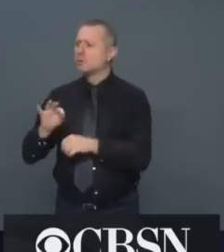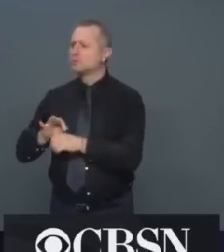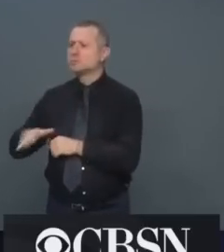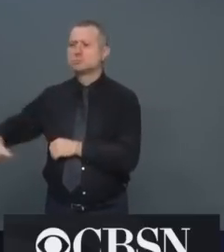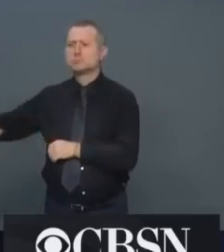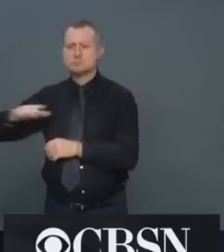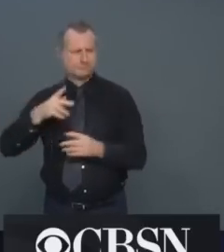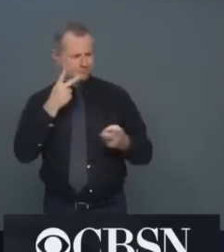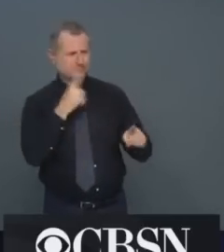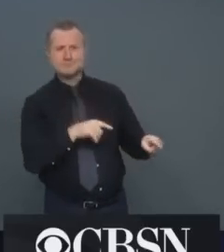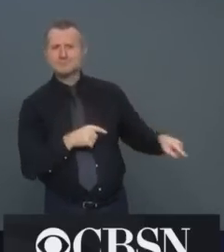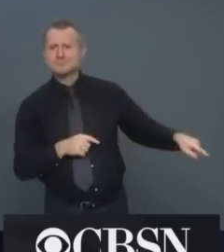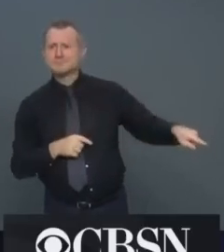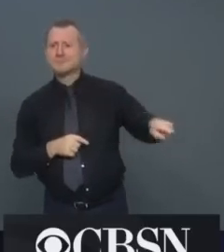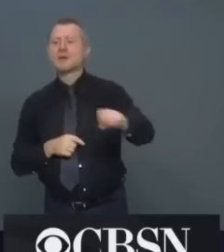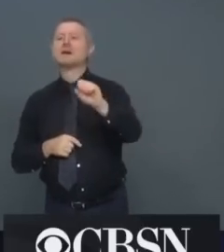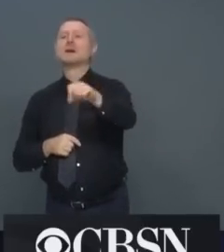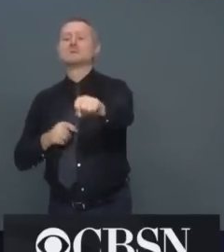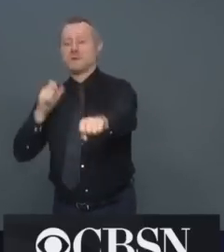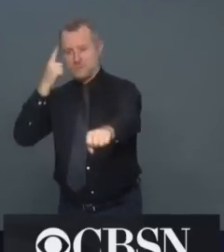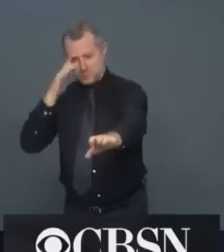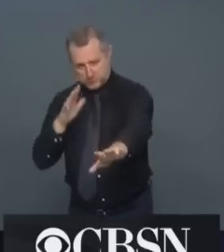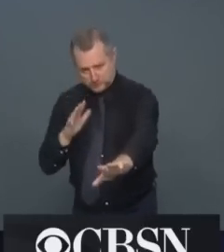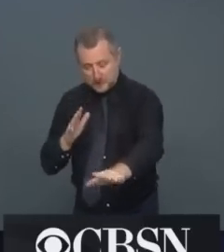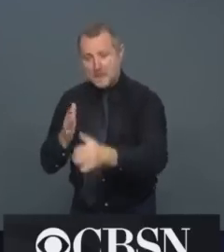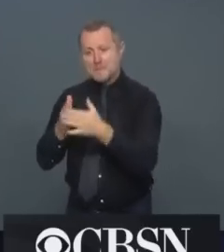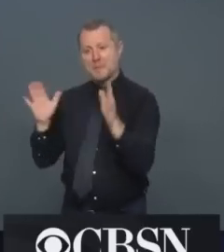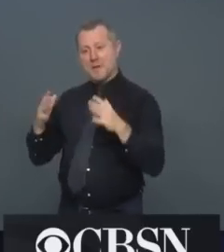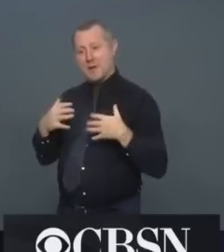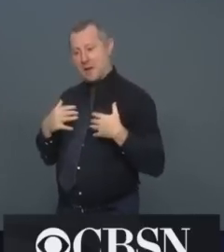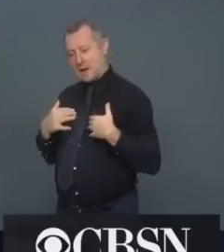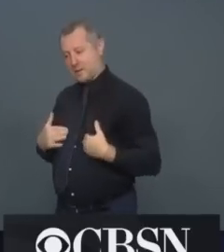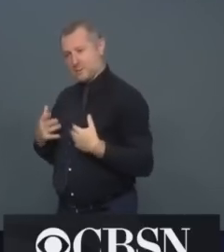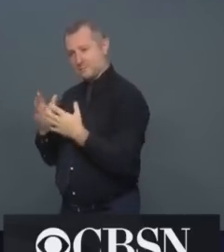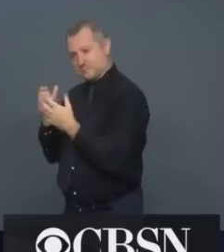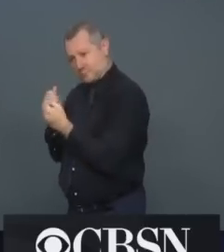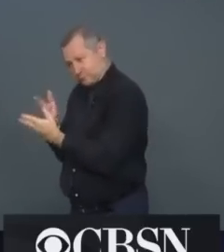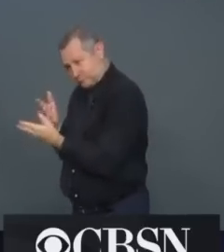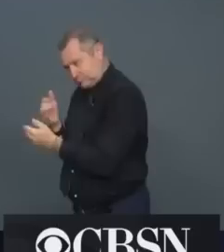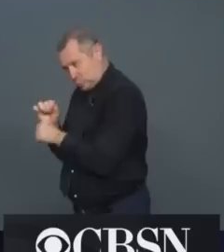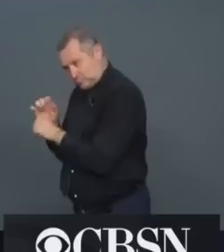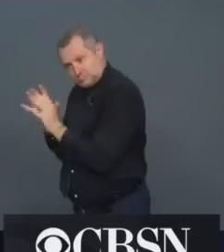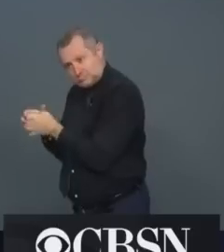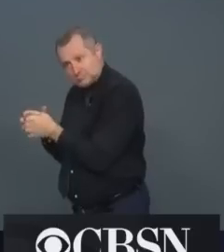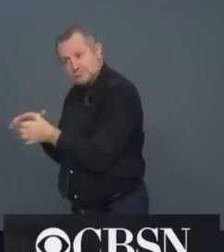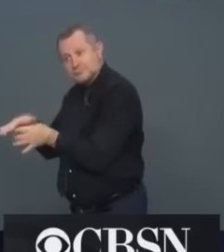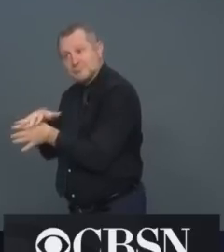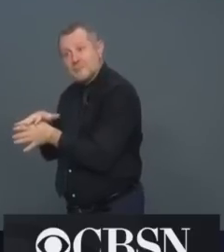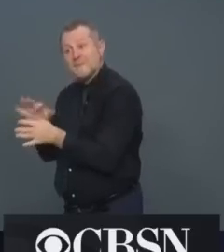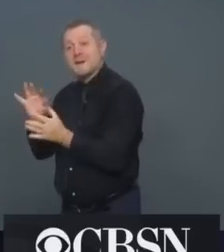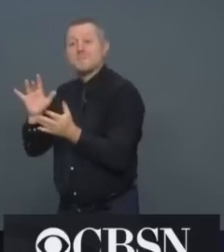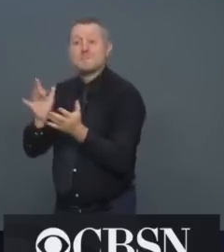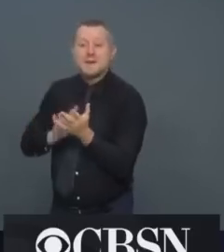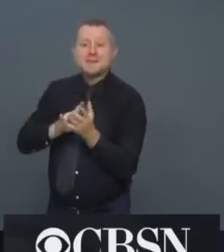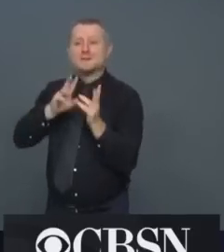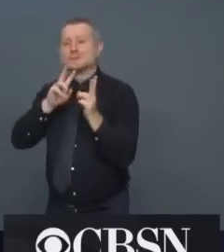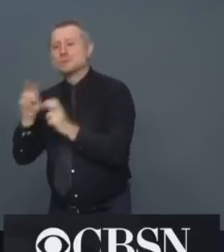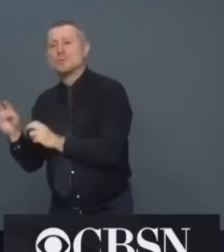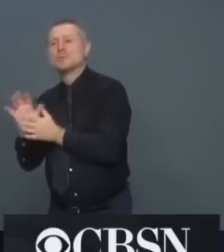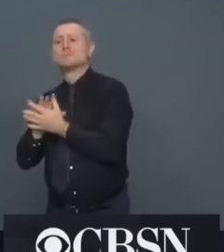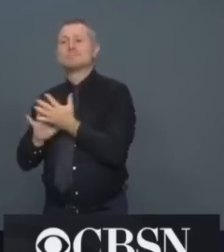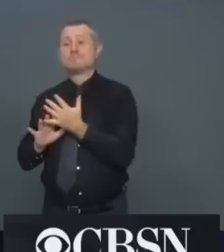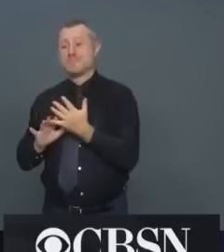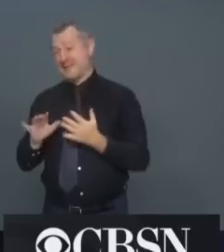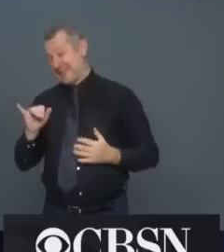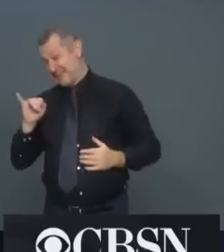health concern. And any public health person would start by saying, you have a variance in infection